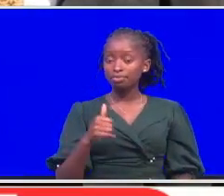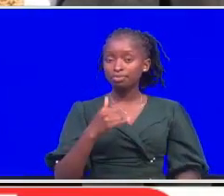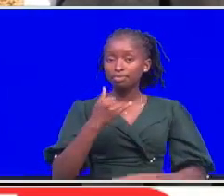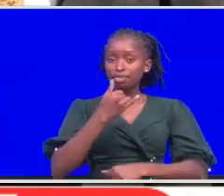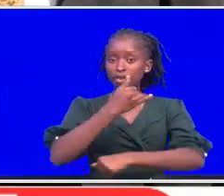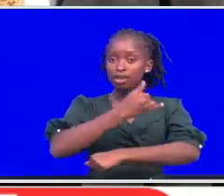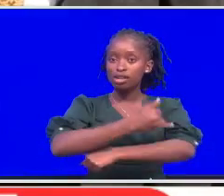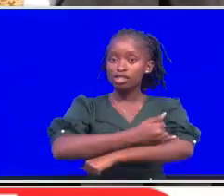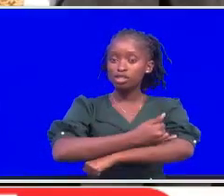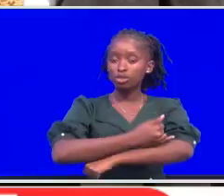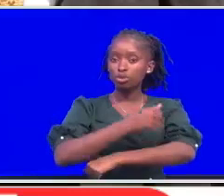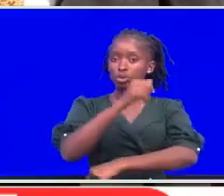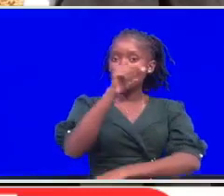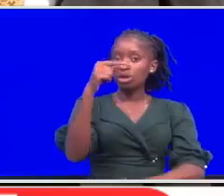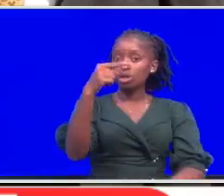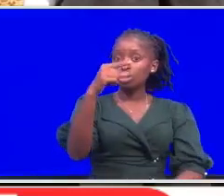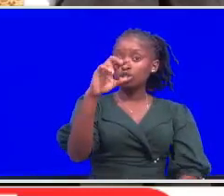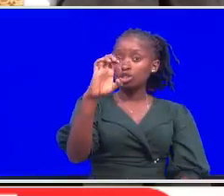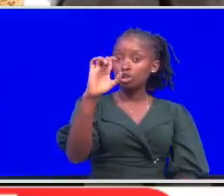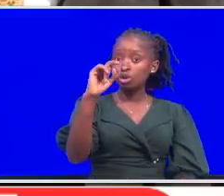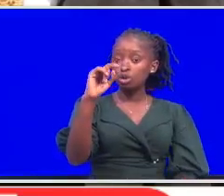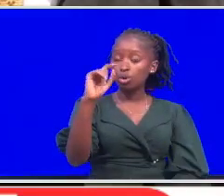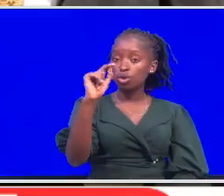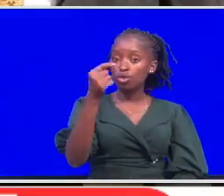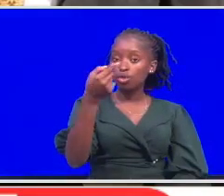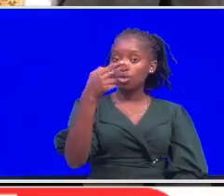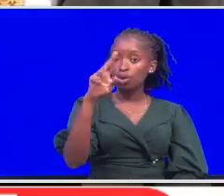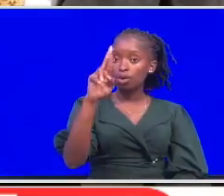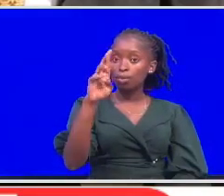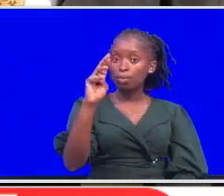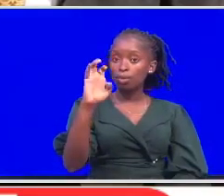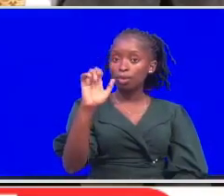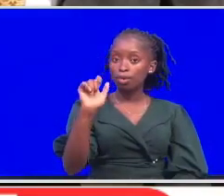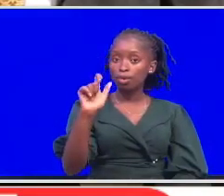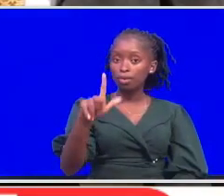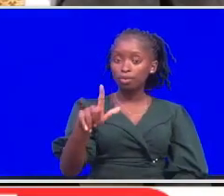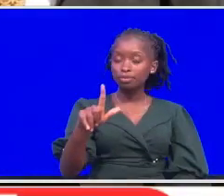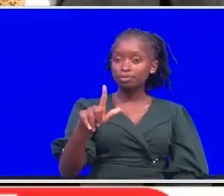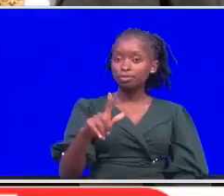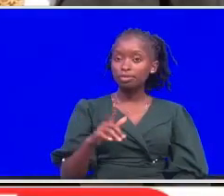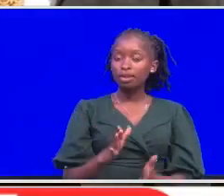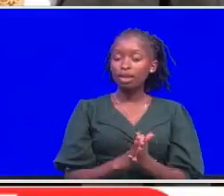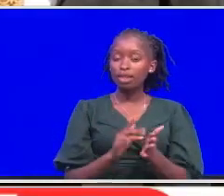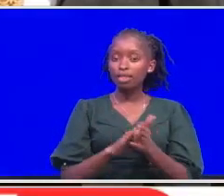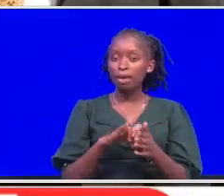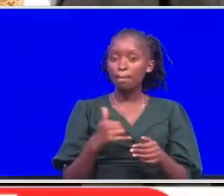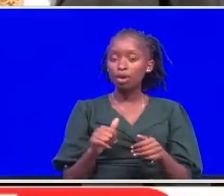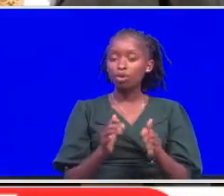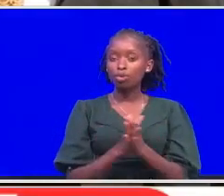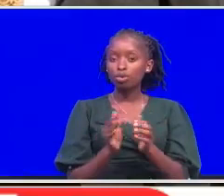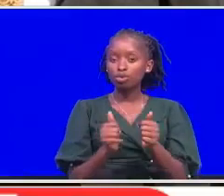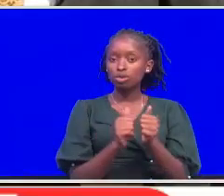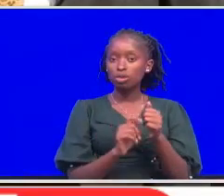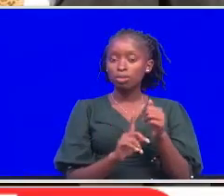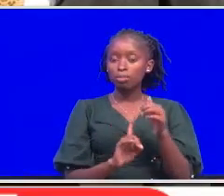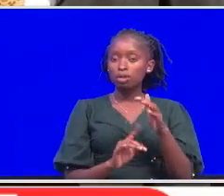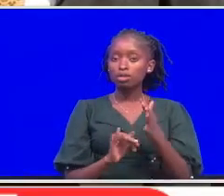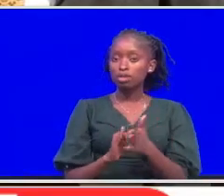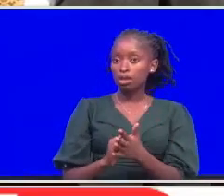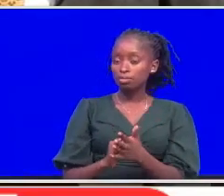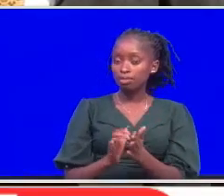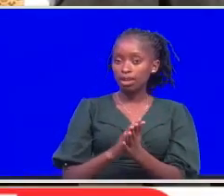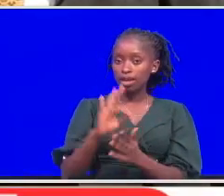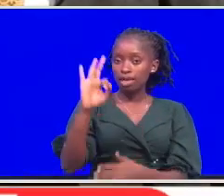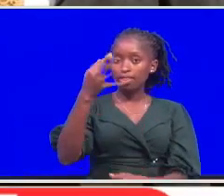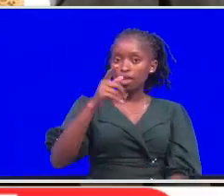the Geothermal and Development Corporation. That's at a parastatal under the Ministry of Energy. And the third one, which should put a worry in